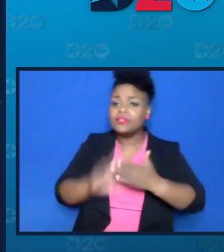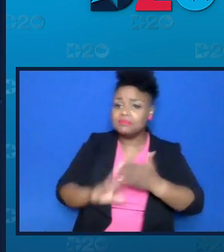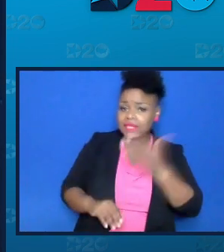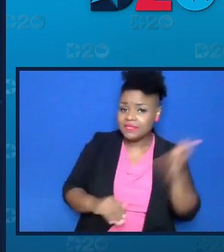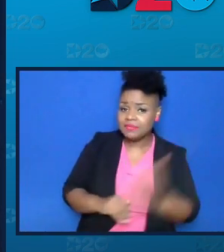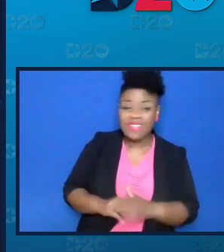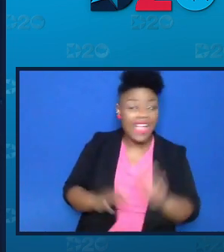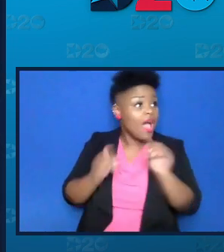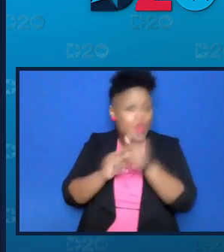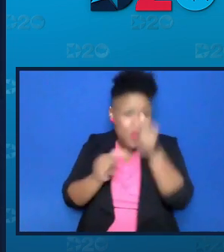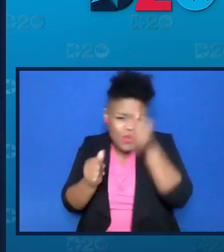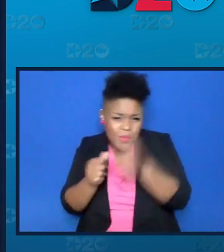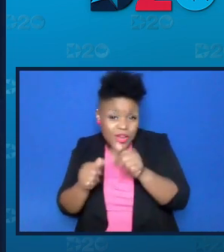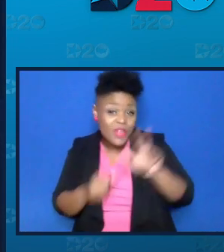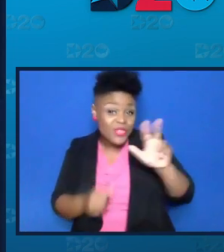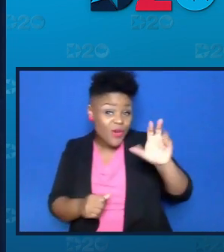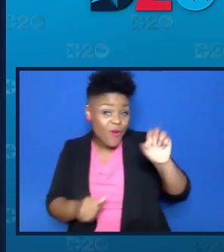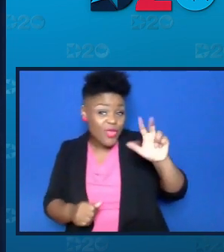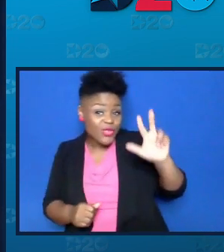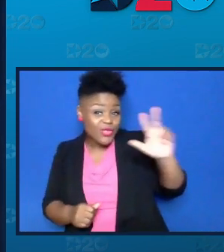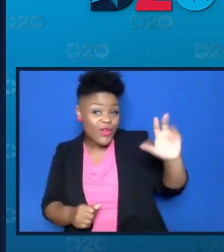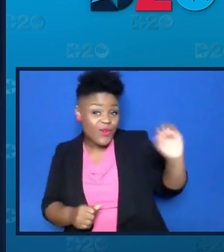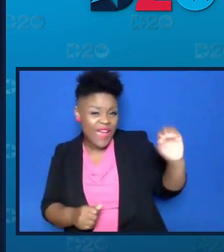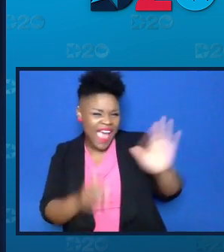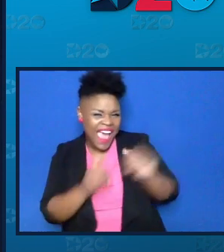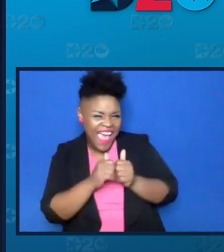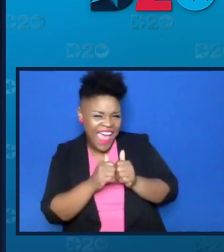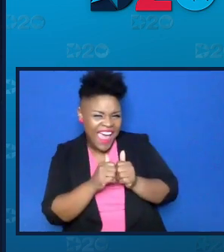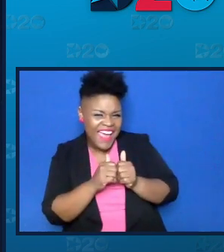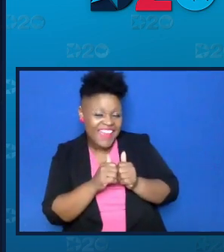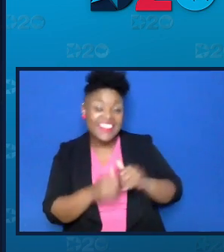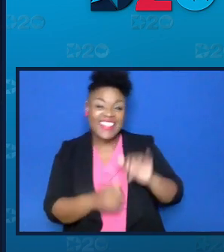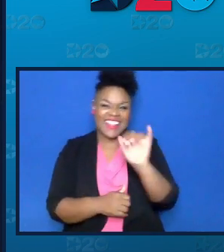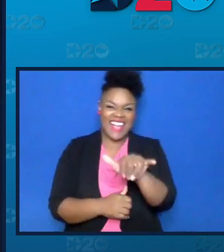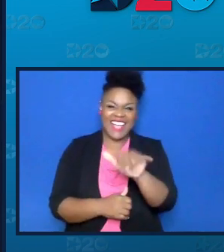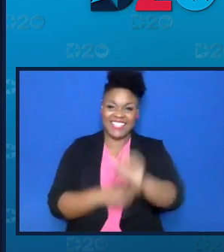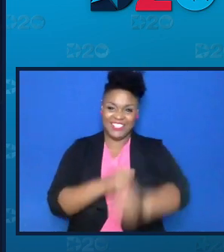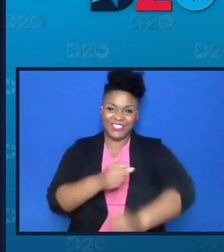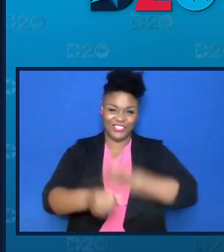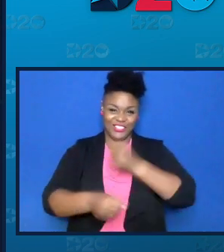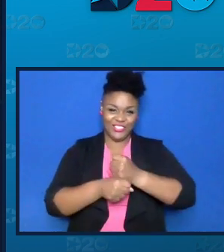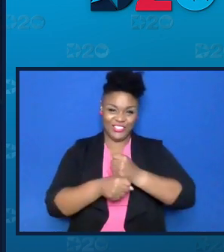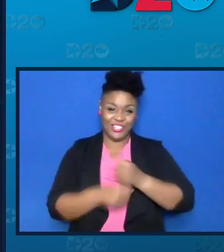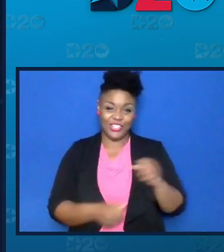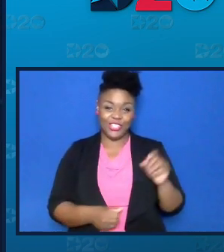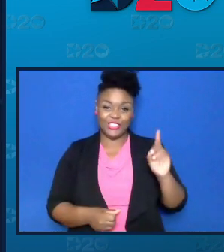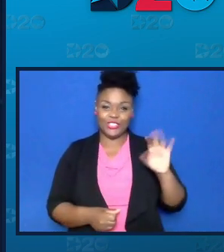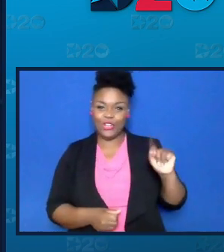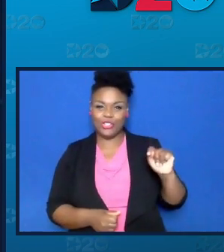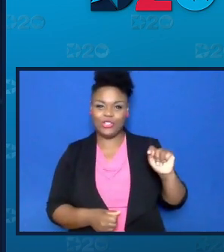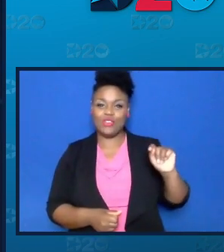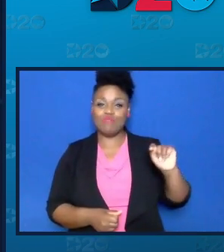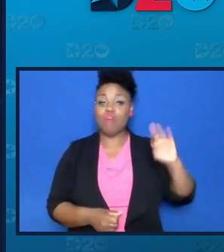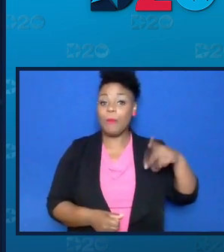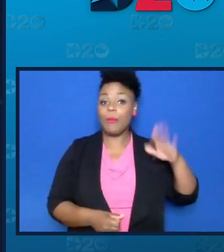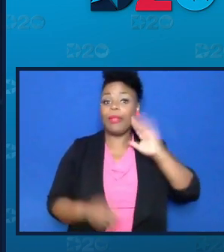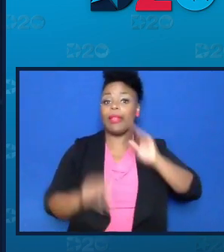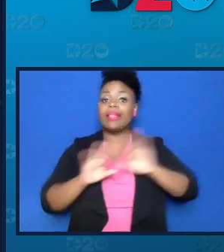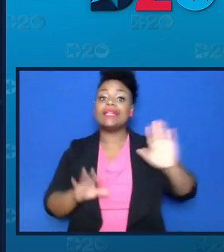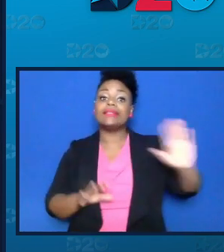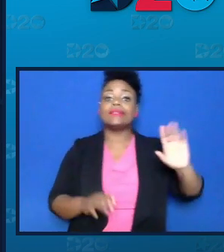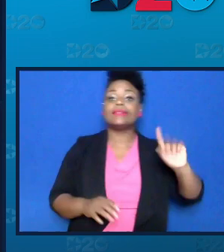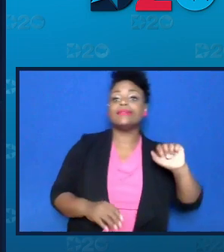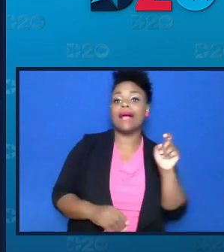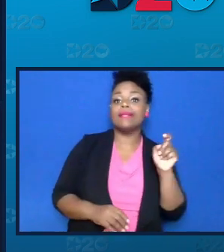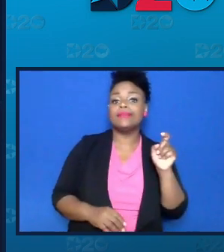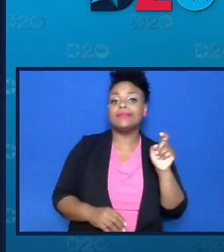30330 is that's the year Donald Trump will finally release his tax returns. If we all vote, there